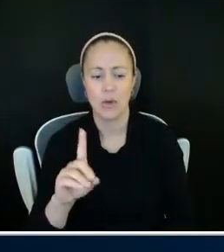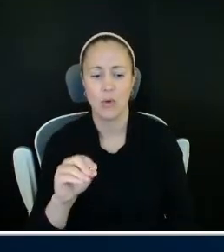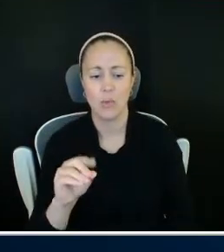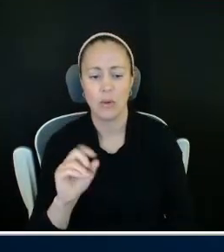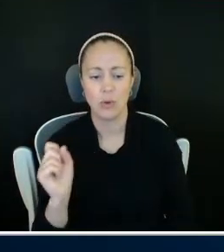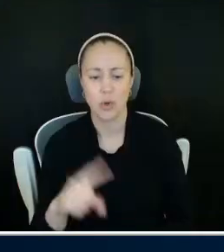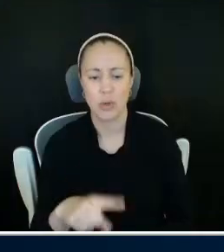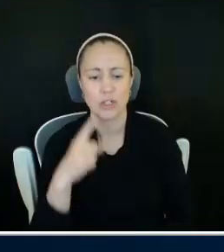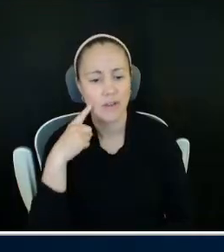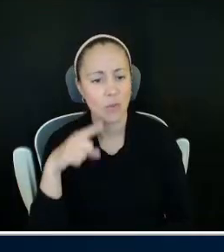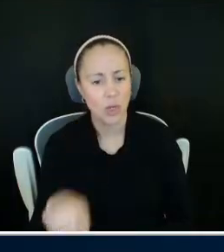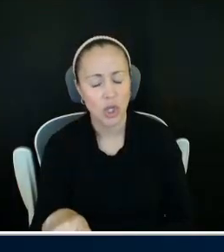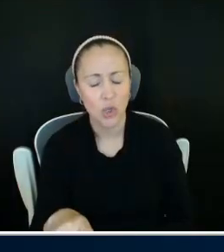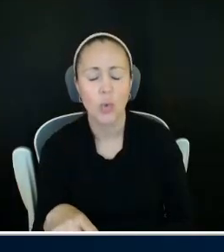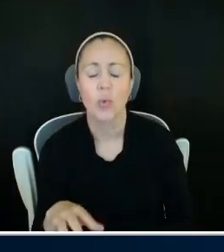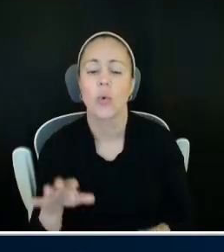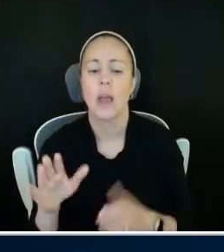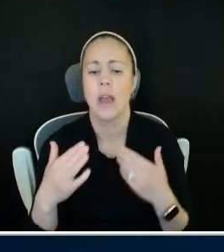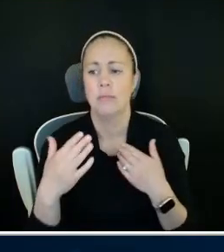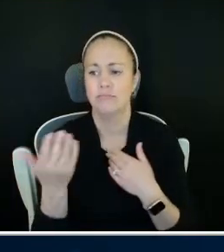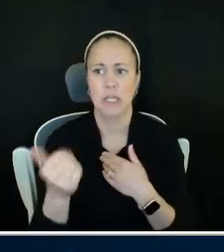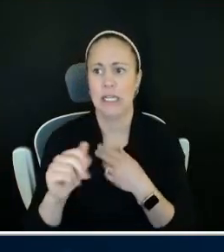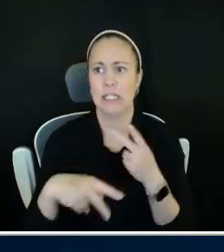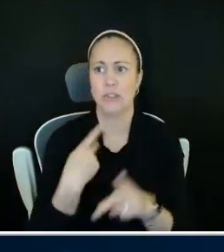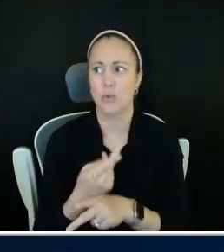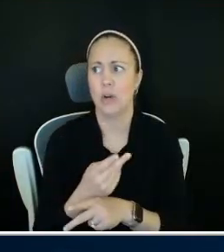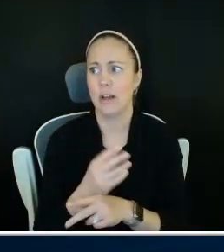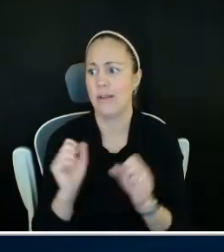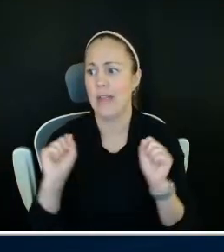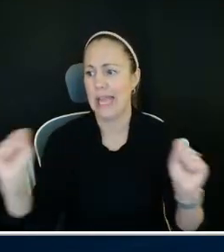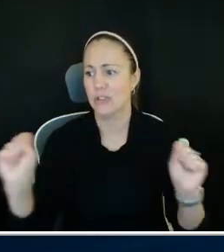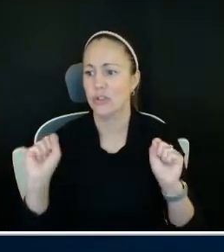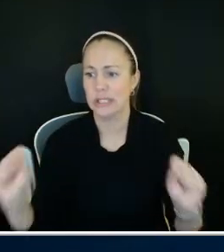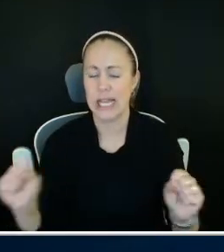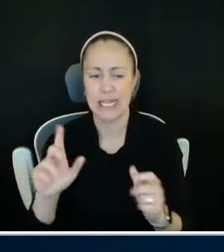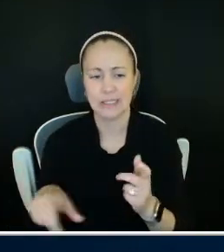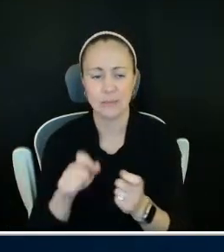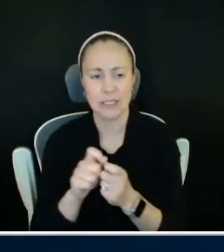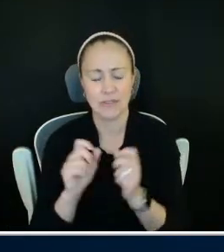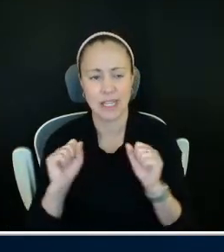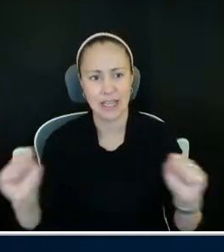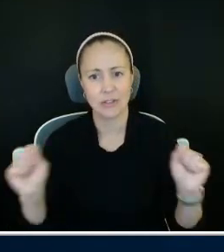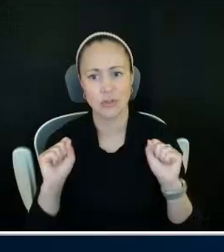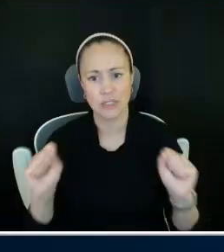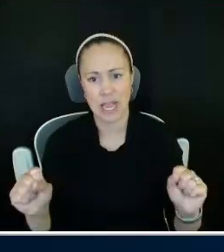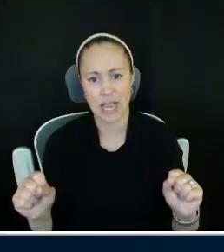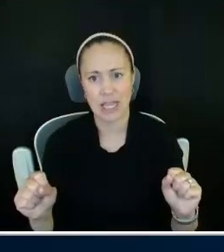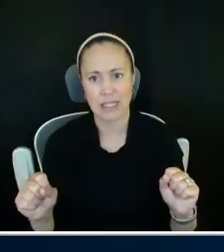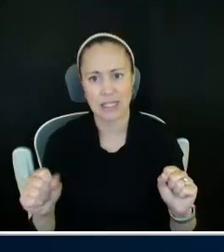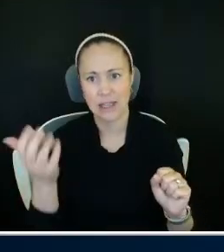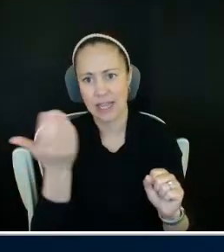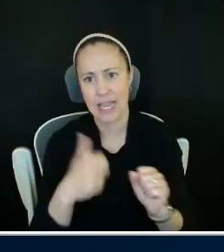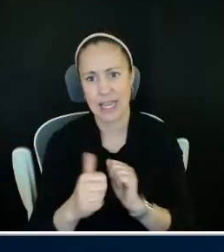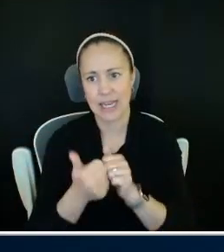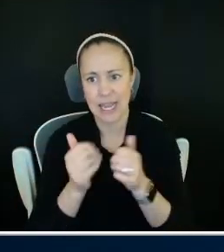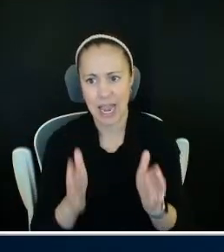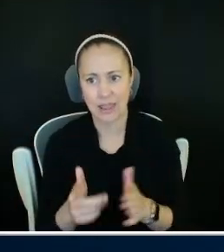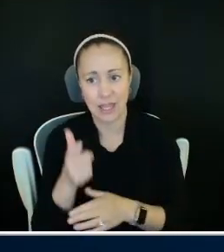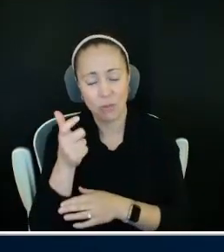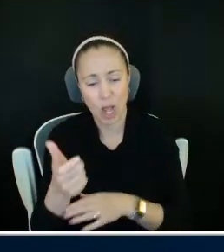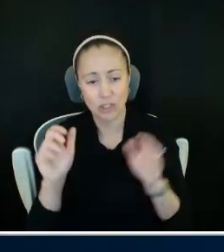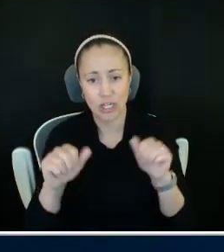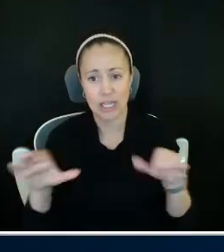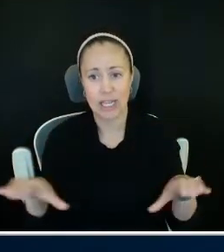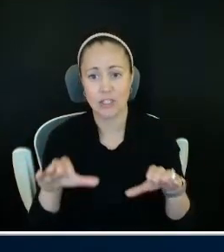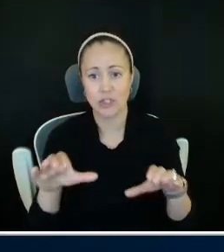questions. Is there any sort of exercise, a specific exercise that any athlete watching can do to keep